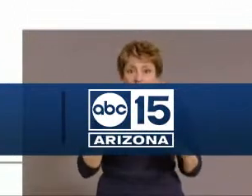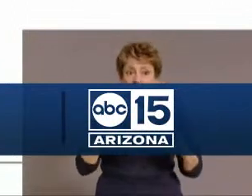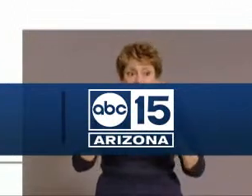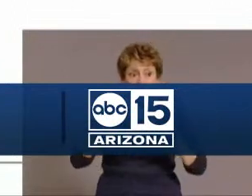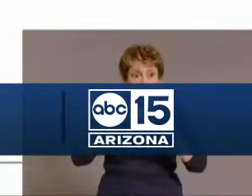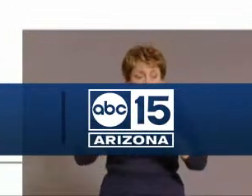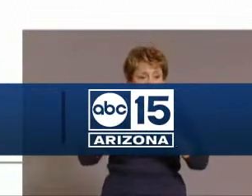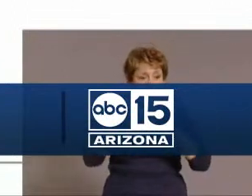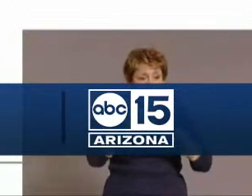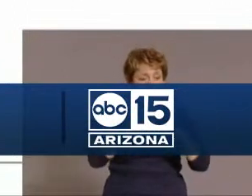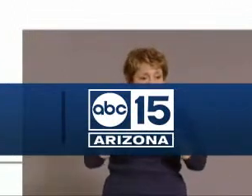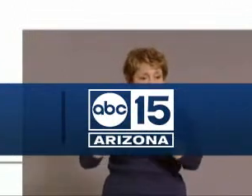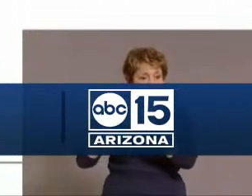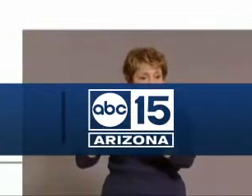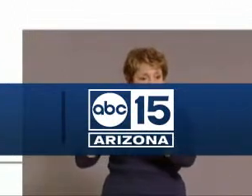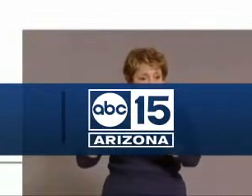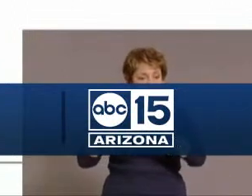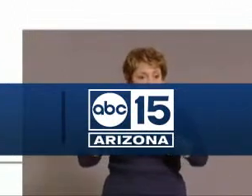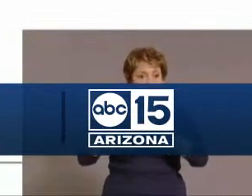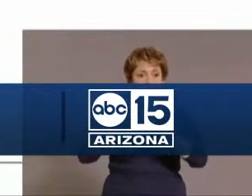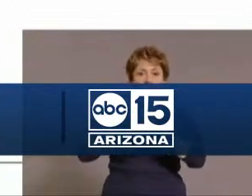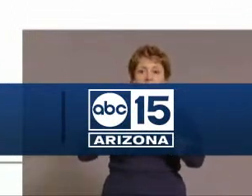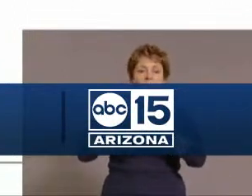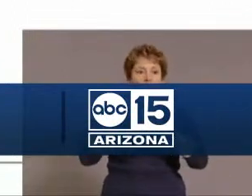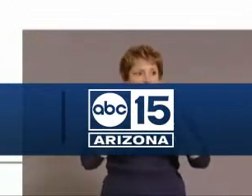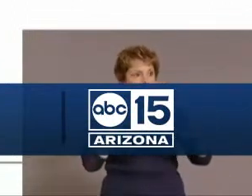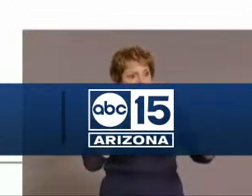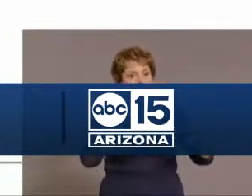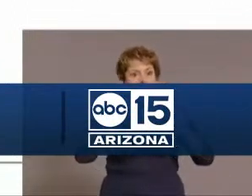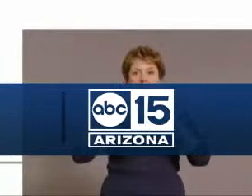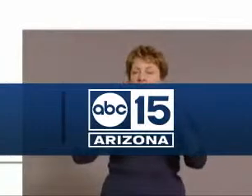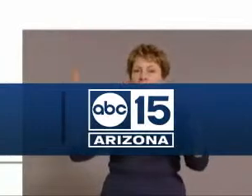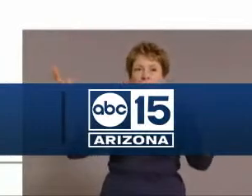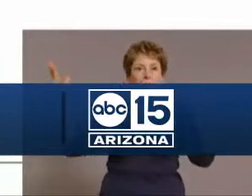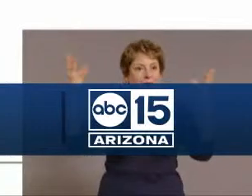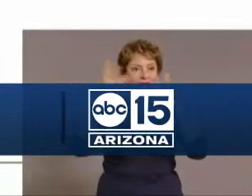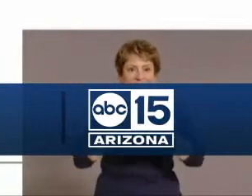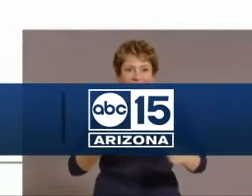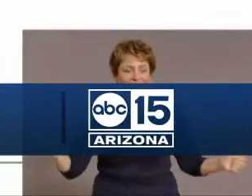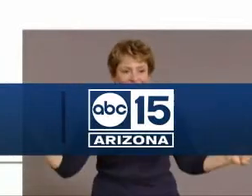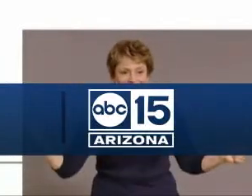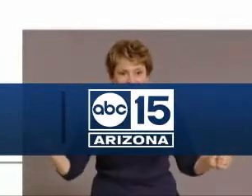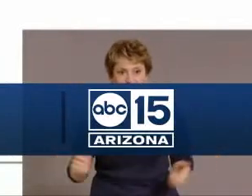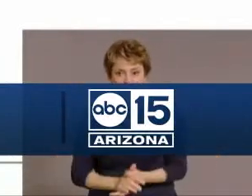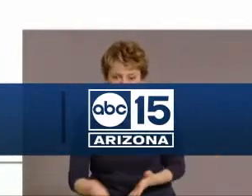can walk in during operating hours to get vaccinated.